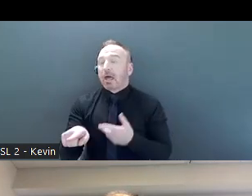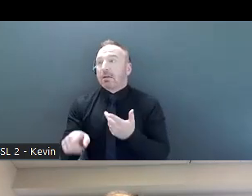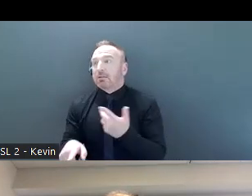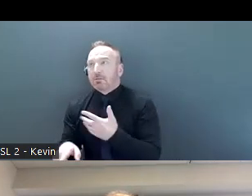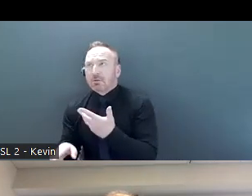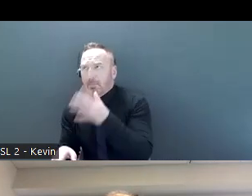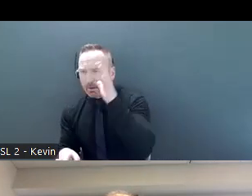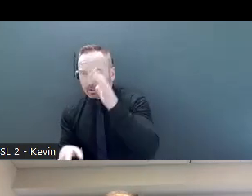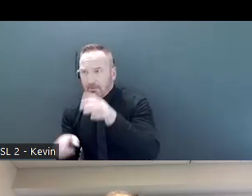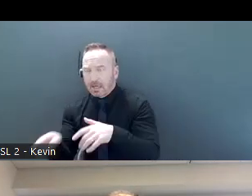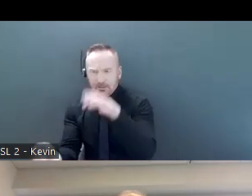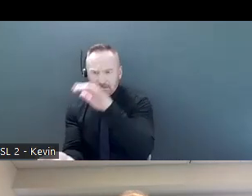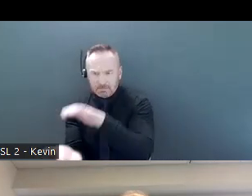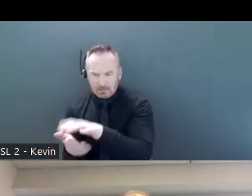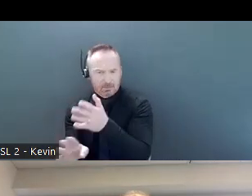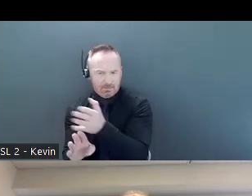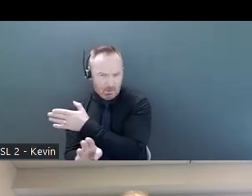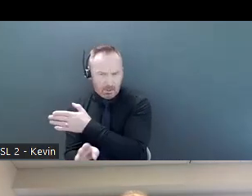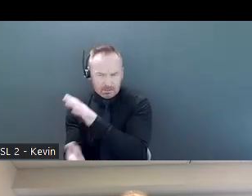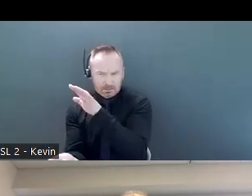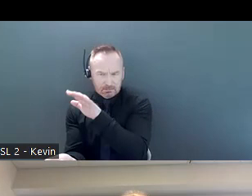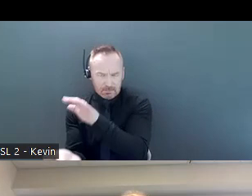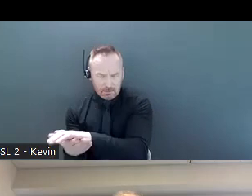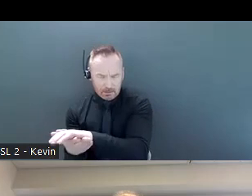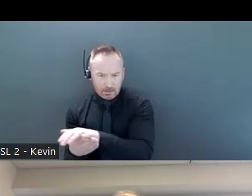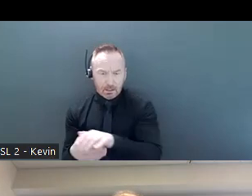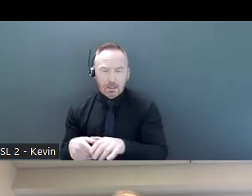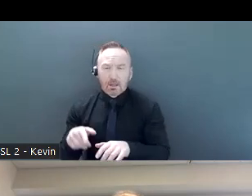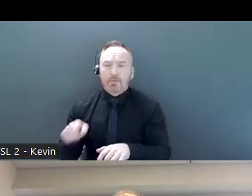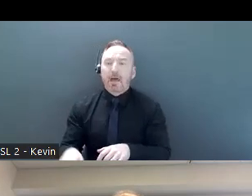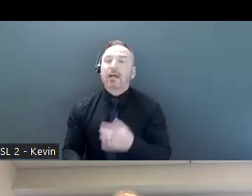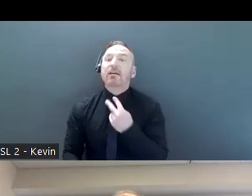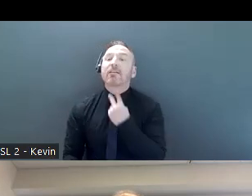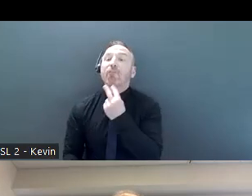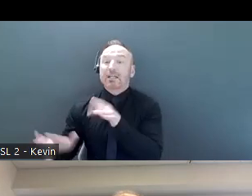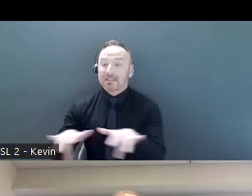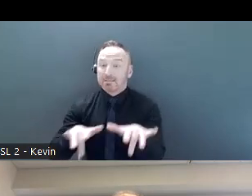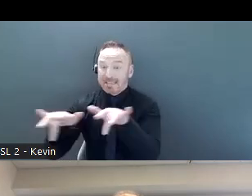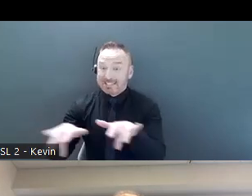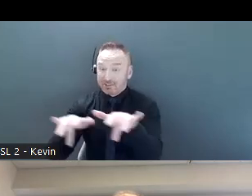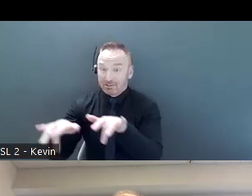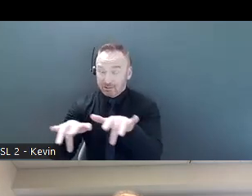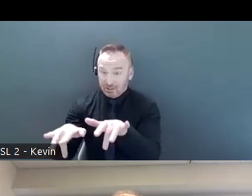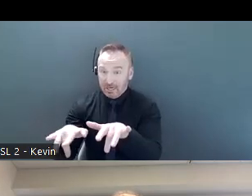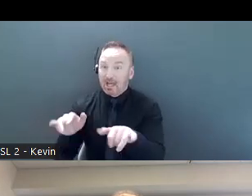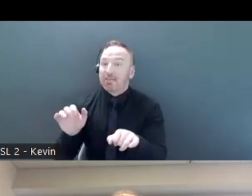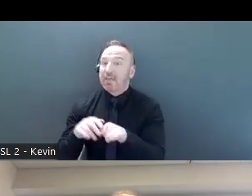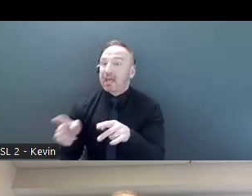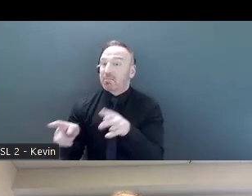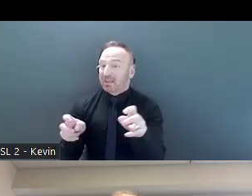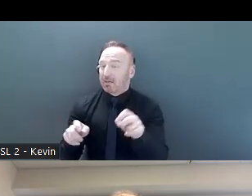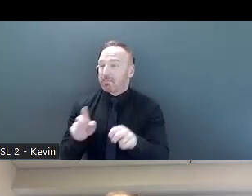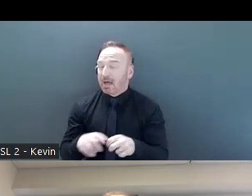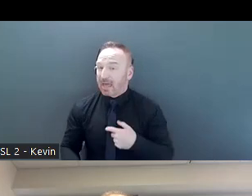did a talking head of, in a very defamatory way, listening to the